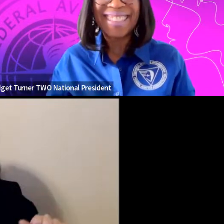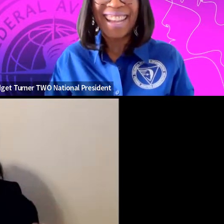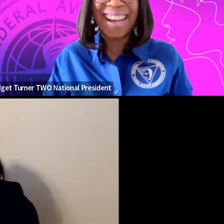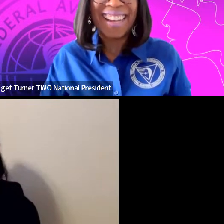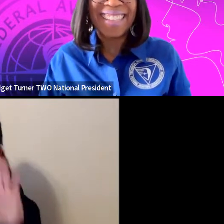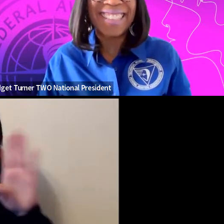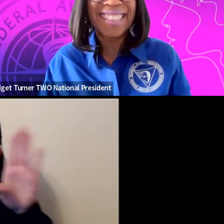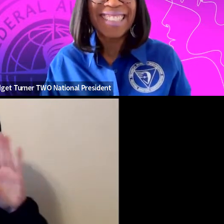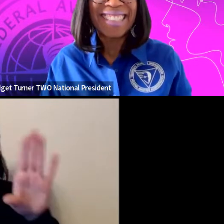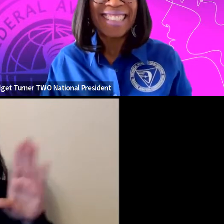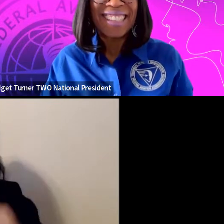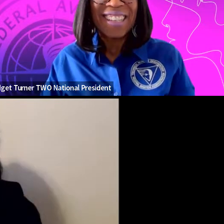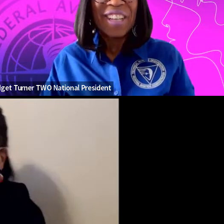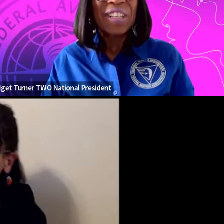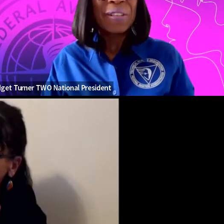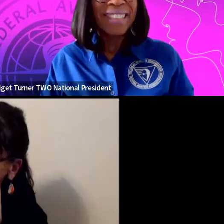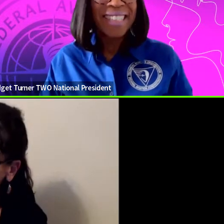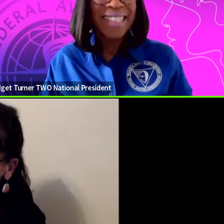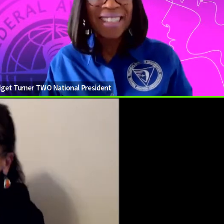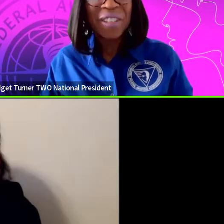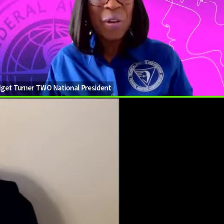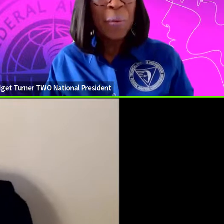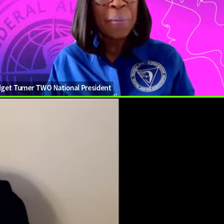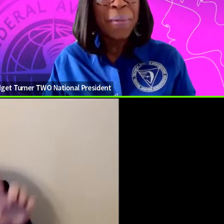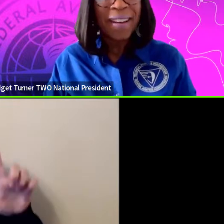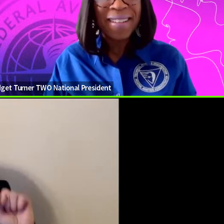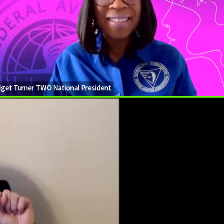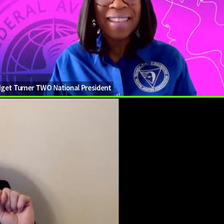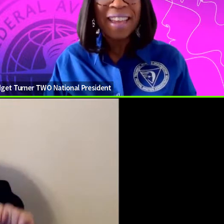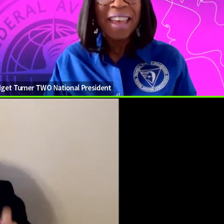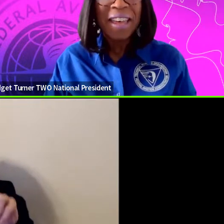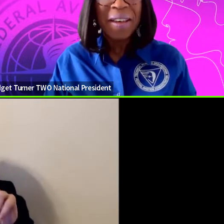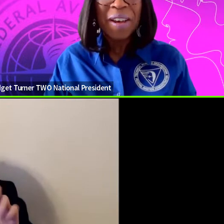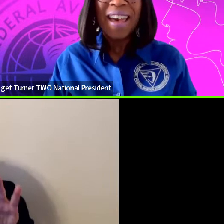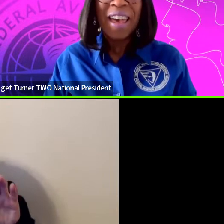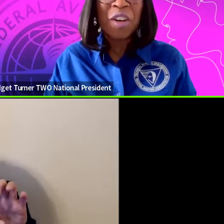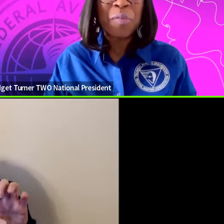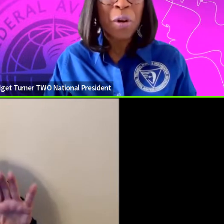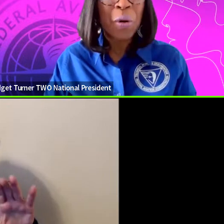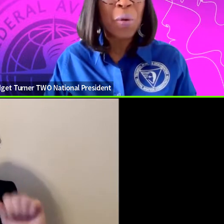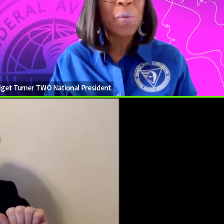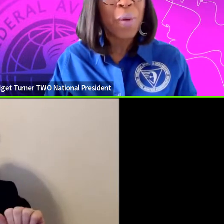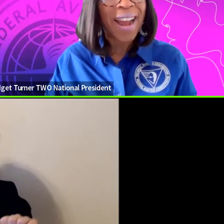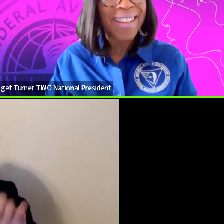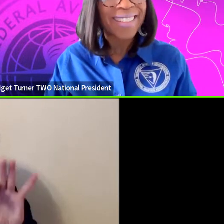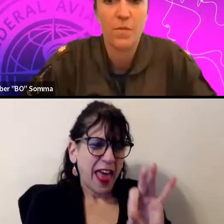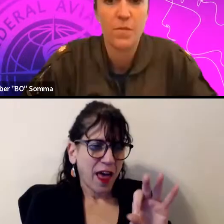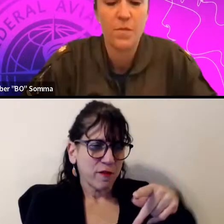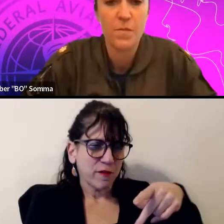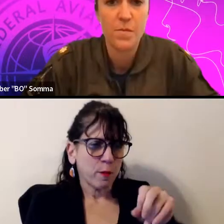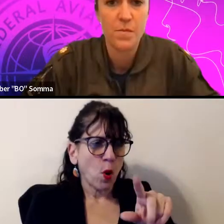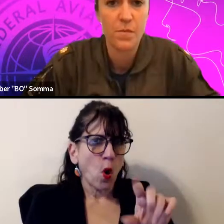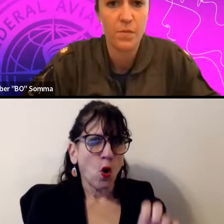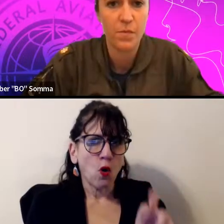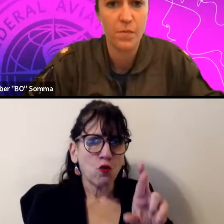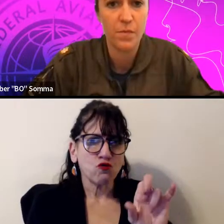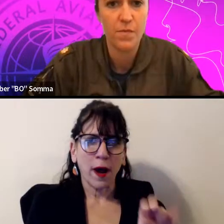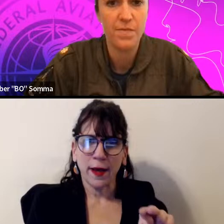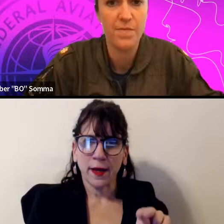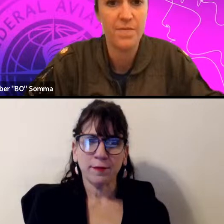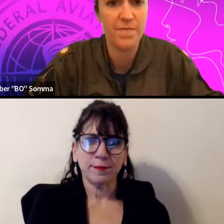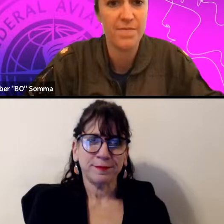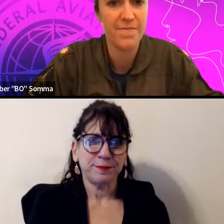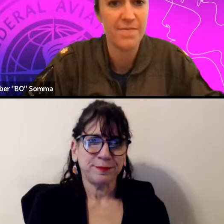Hi. Hi. Lieutenant Rebecca F. Pohl Ryan.